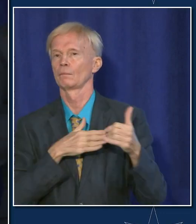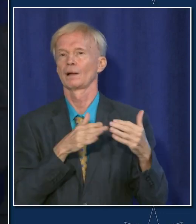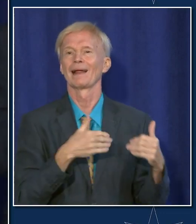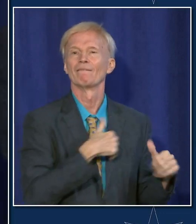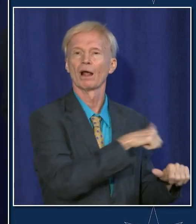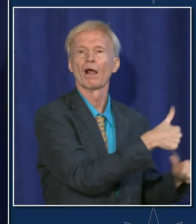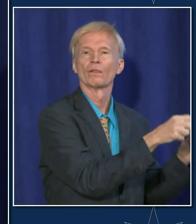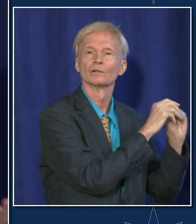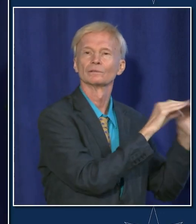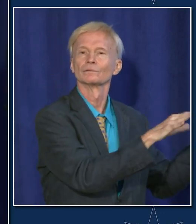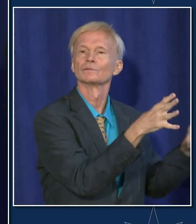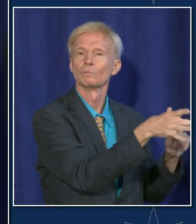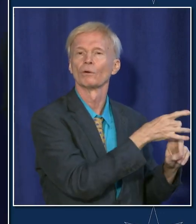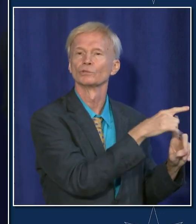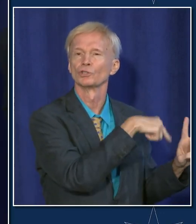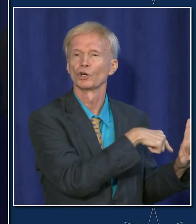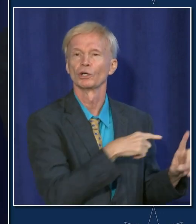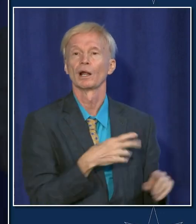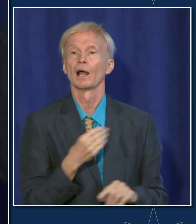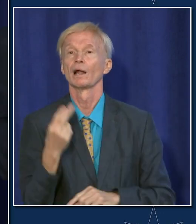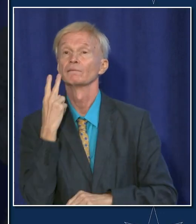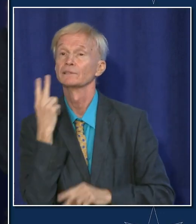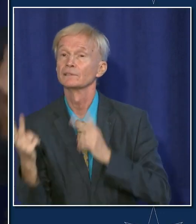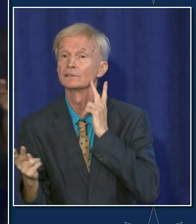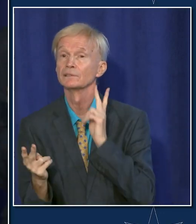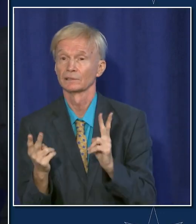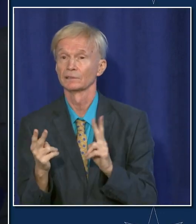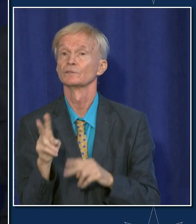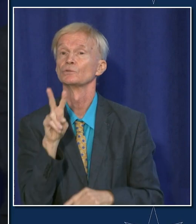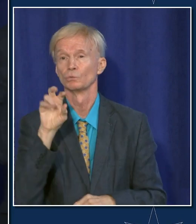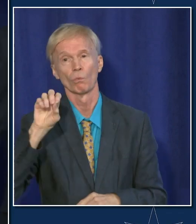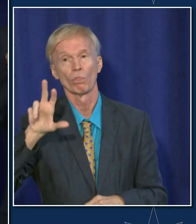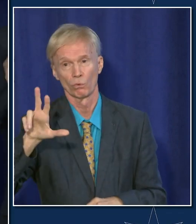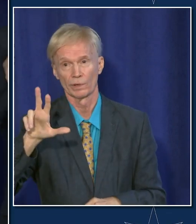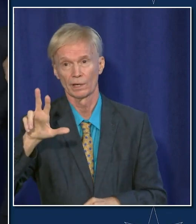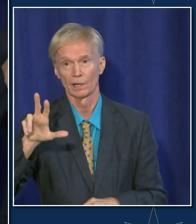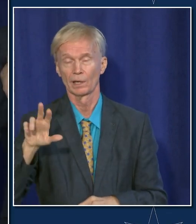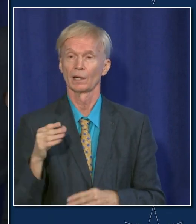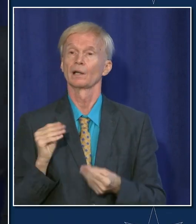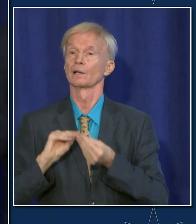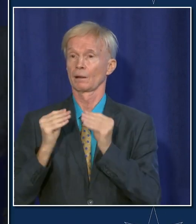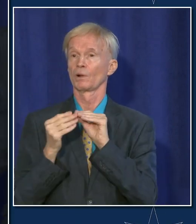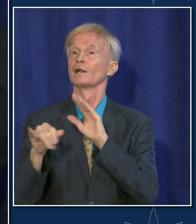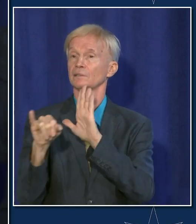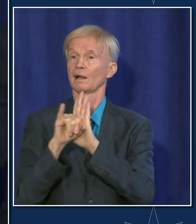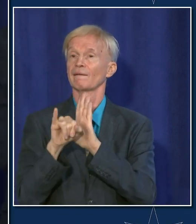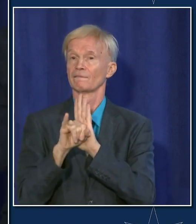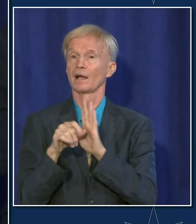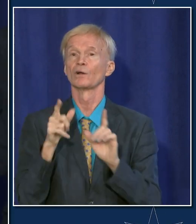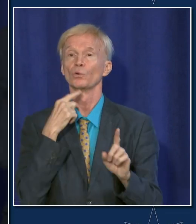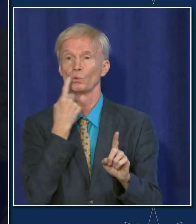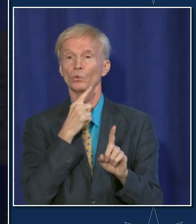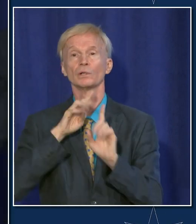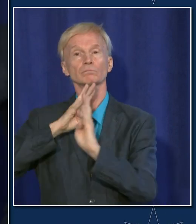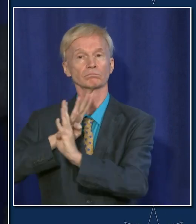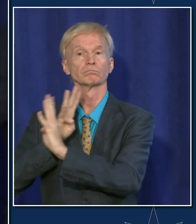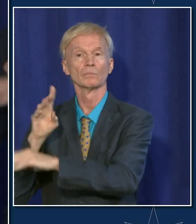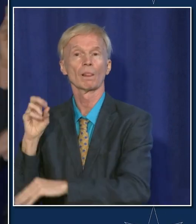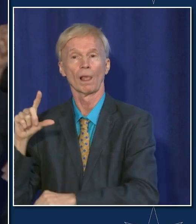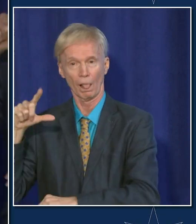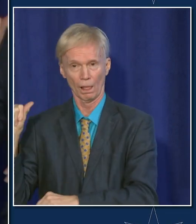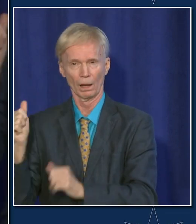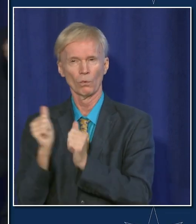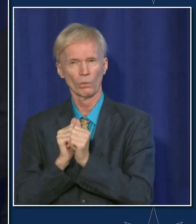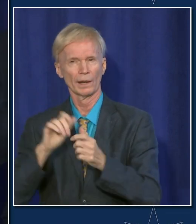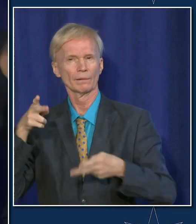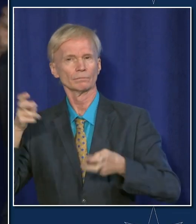of other exposures. And we have, in fact, seen this total of 203 cases identified with attendance at Lala and symptom onset